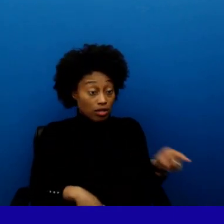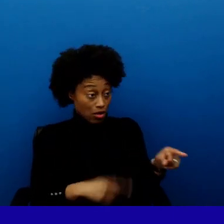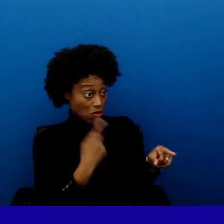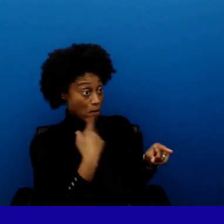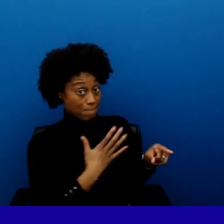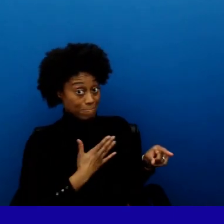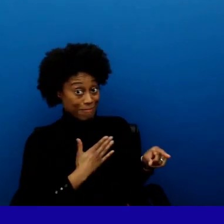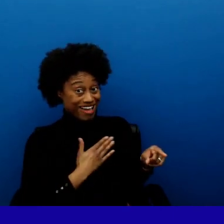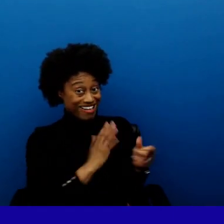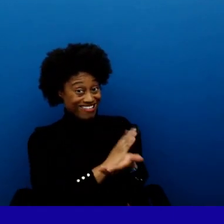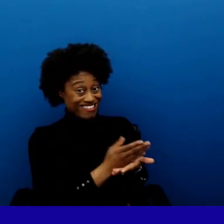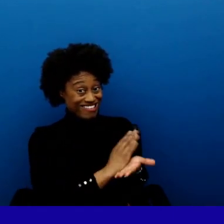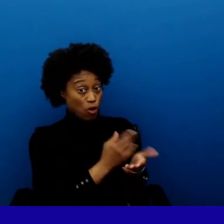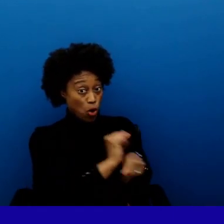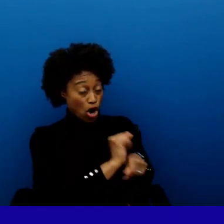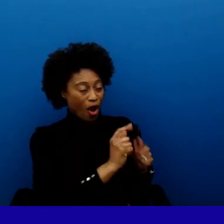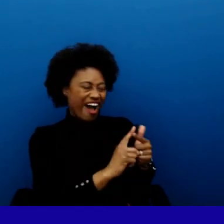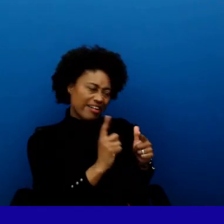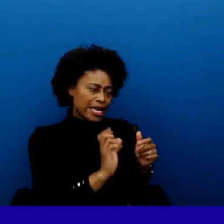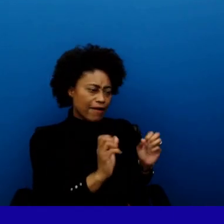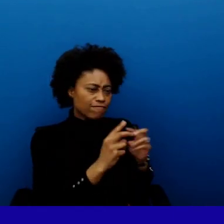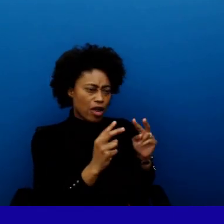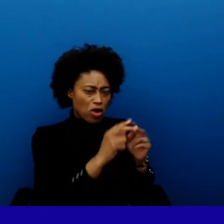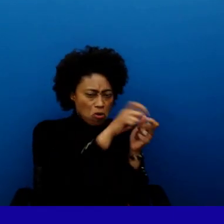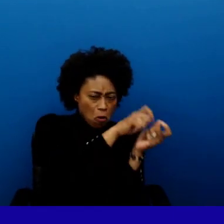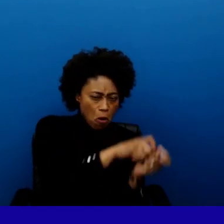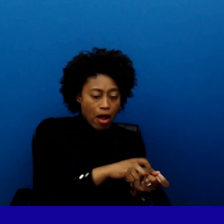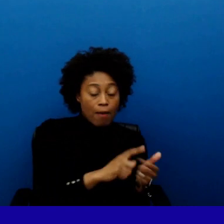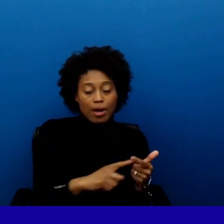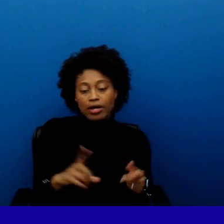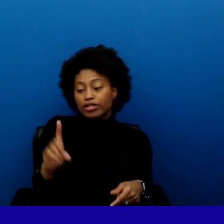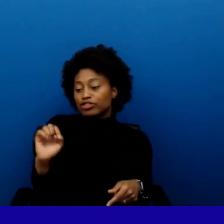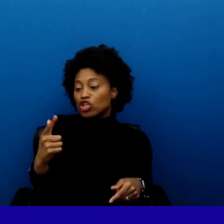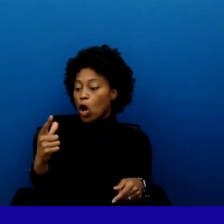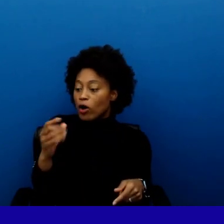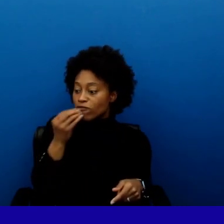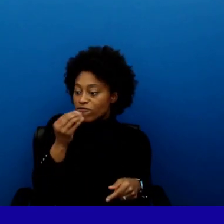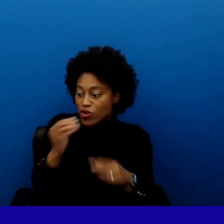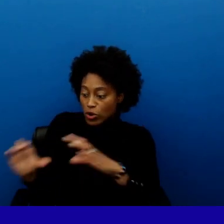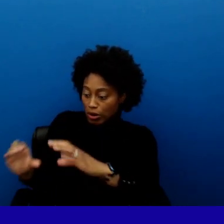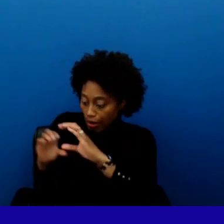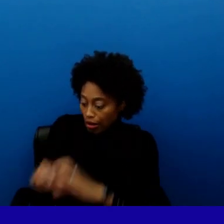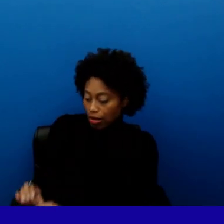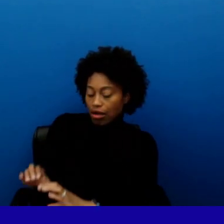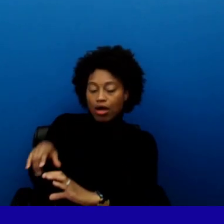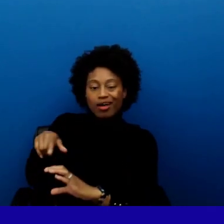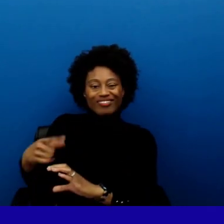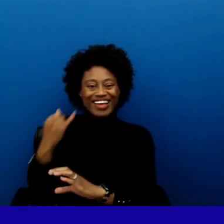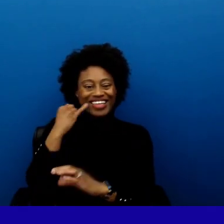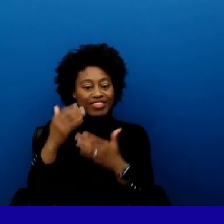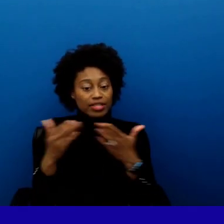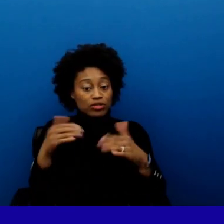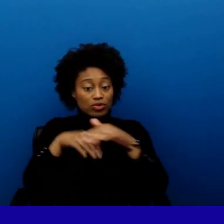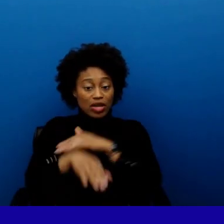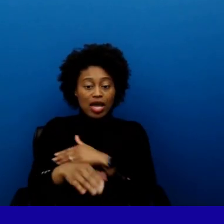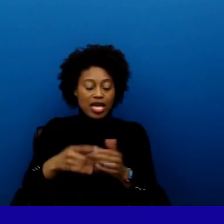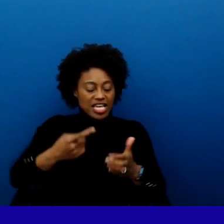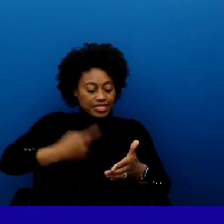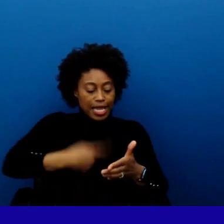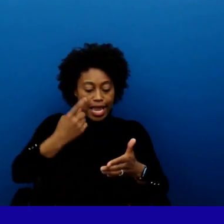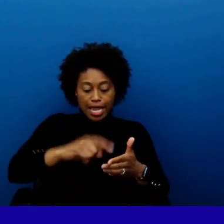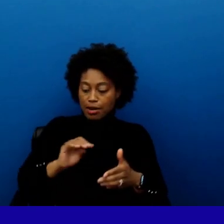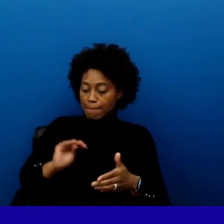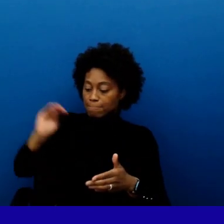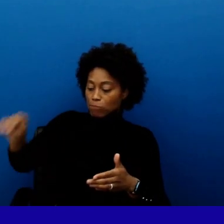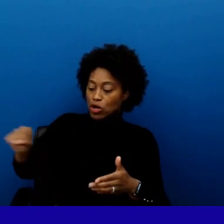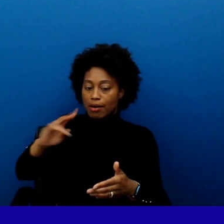stuff will belong instead of like being very so that things come into the house, they get scanned, they get put in their piles.